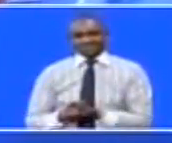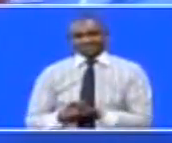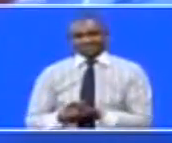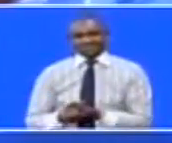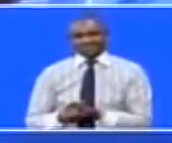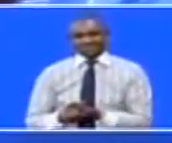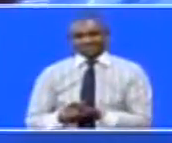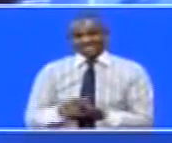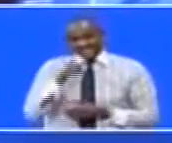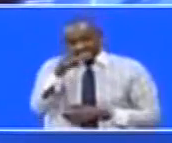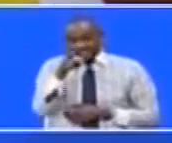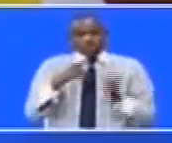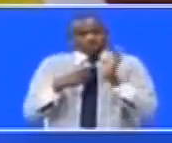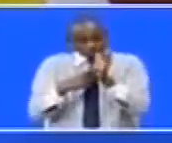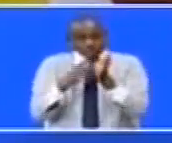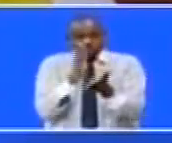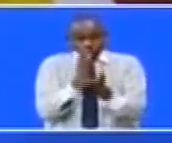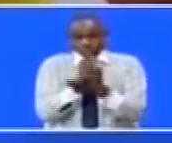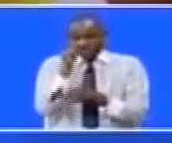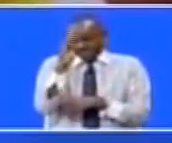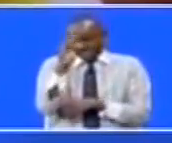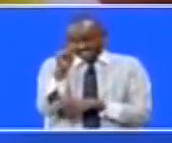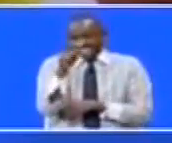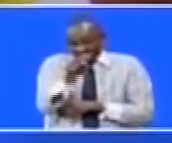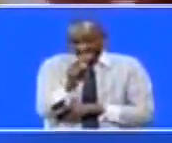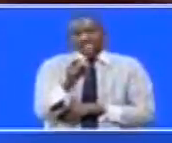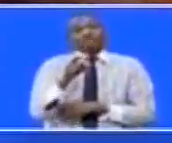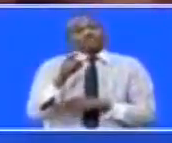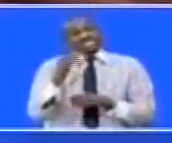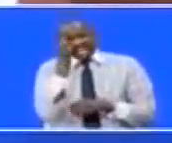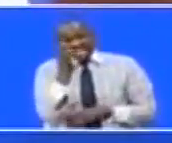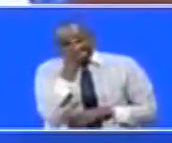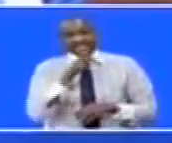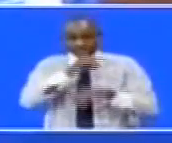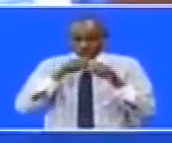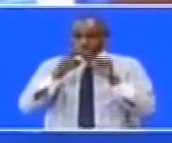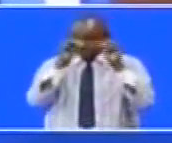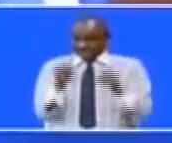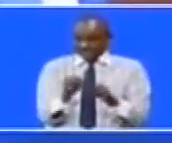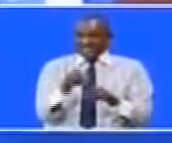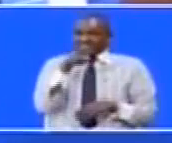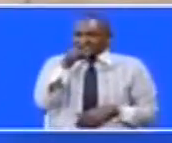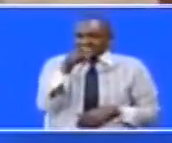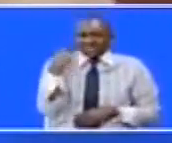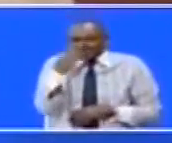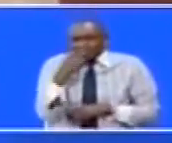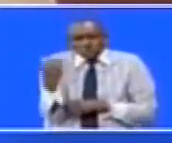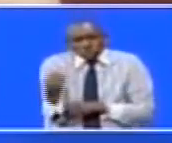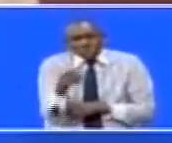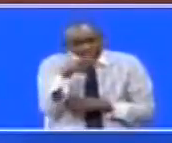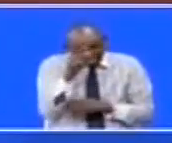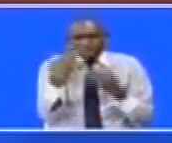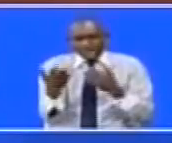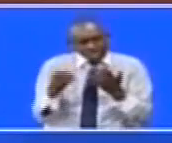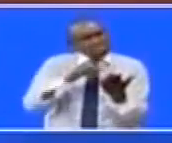Activity characterizes the mood here in this hall at the Nyeri National Museums. The studious little faces pore over their